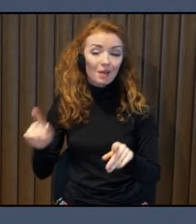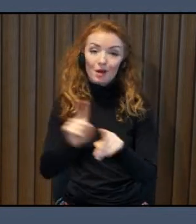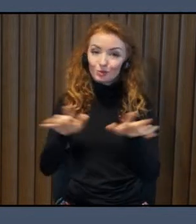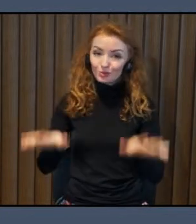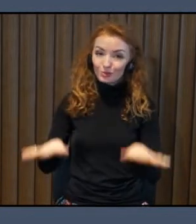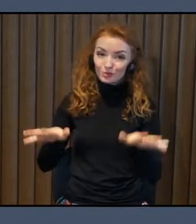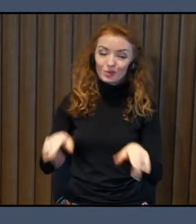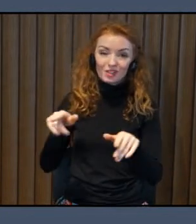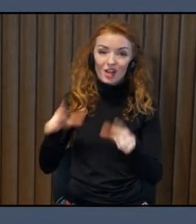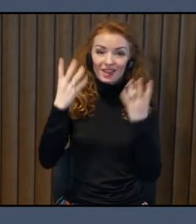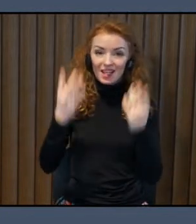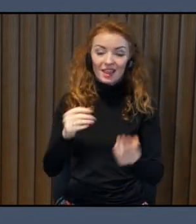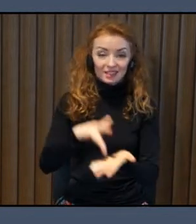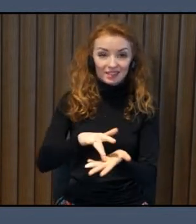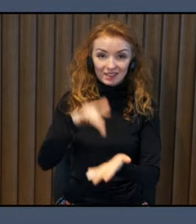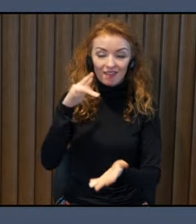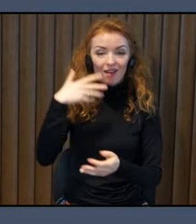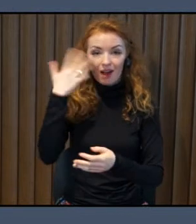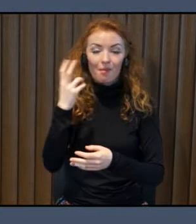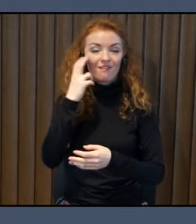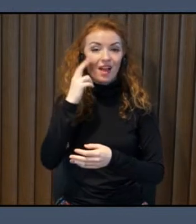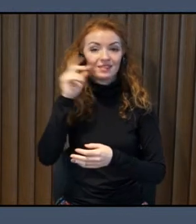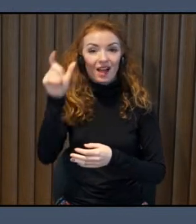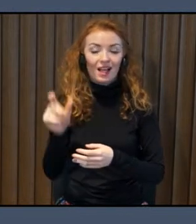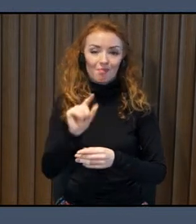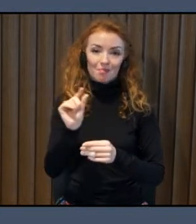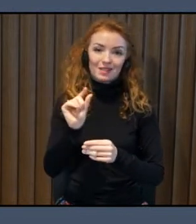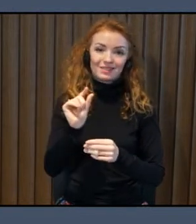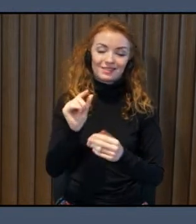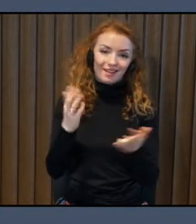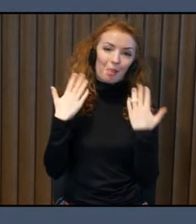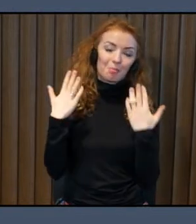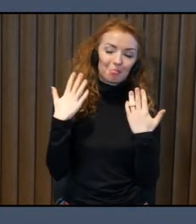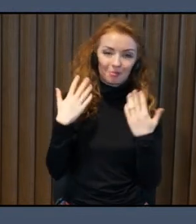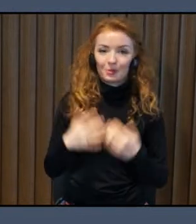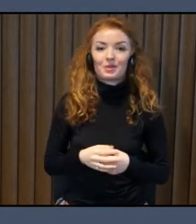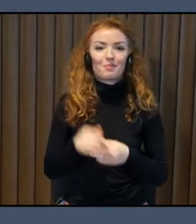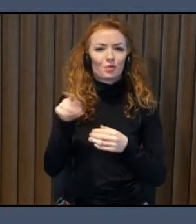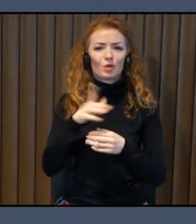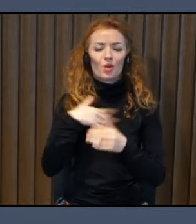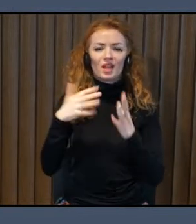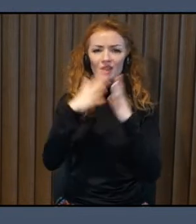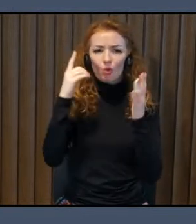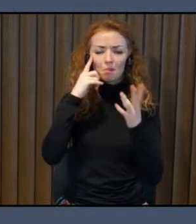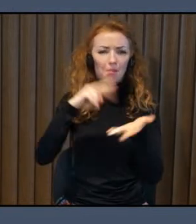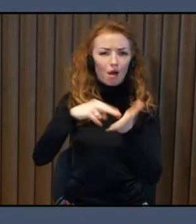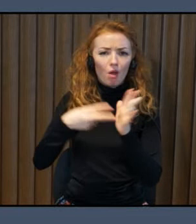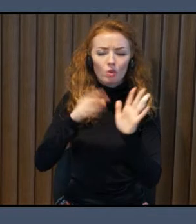feel imprisoned, like imprisoned, but over there are a lot of